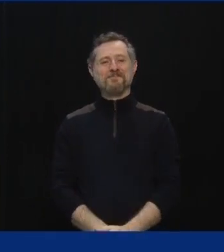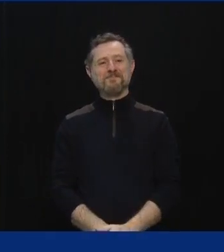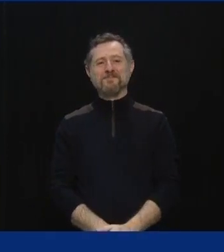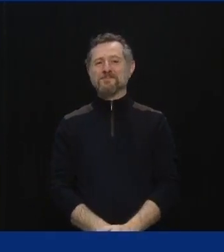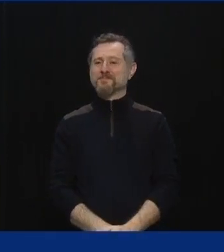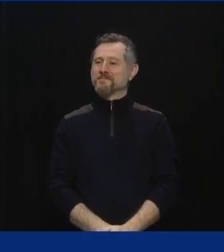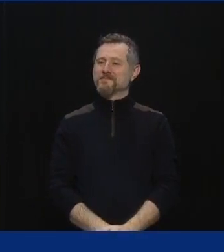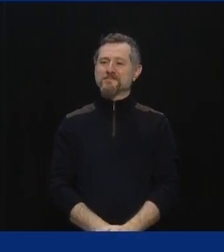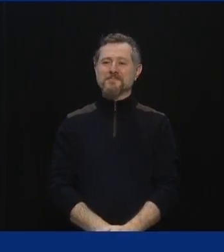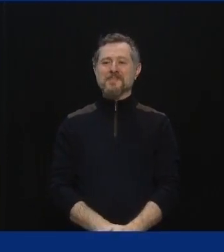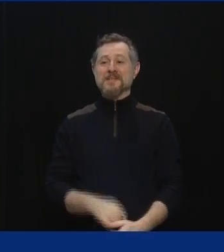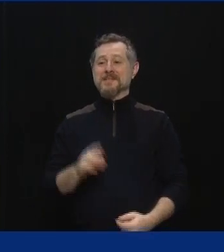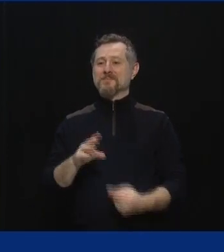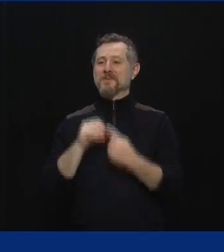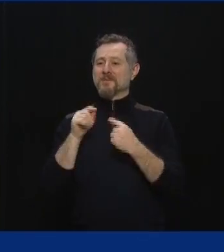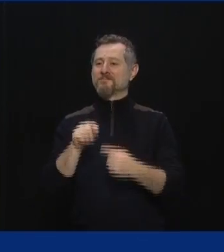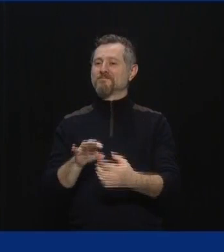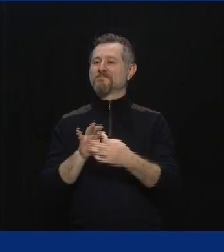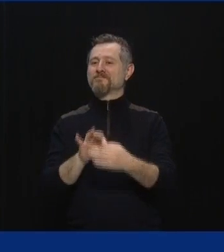the minority community.